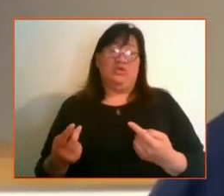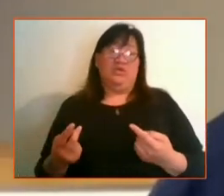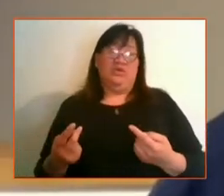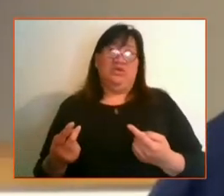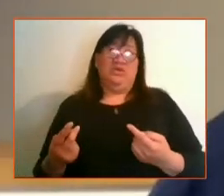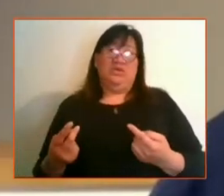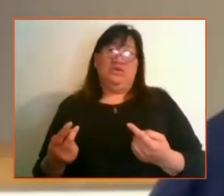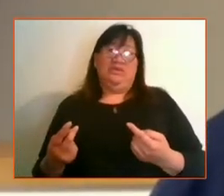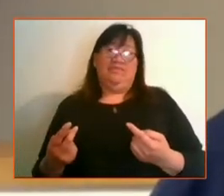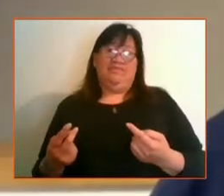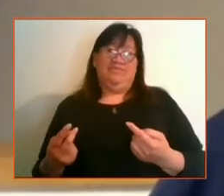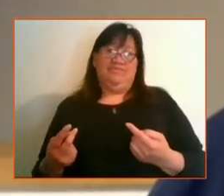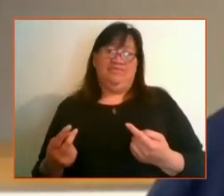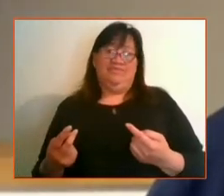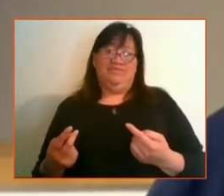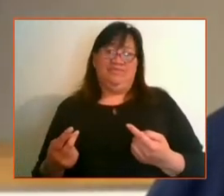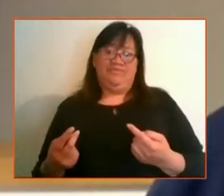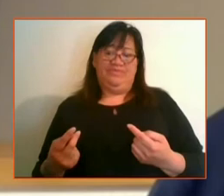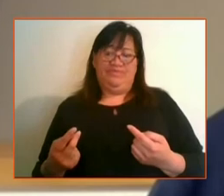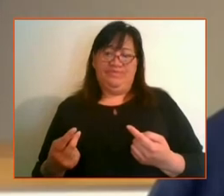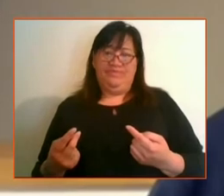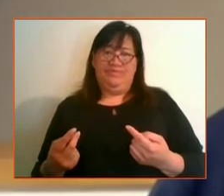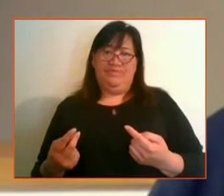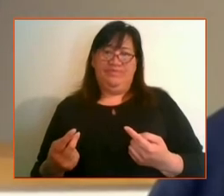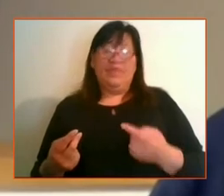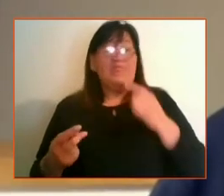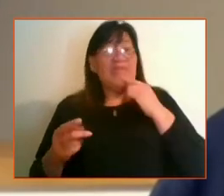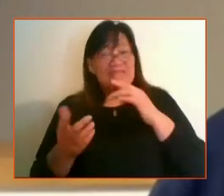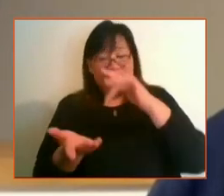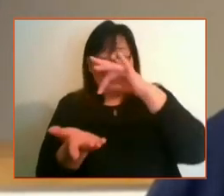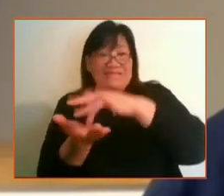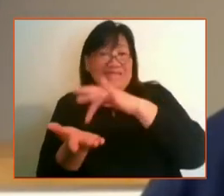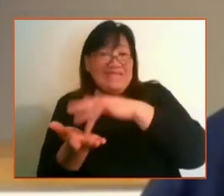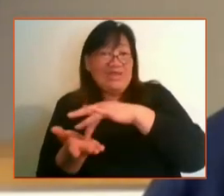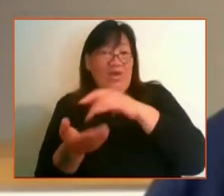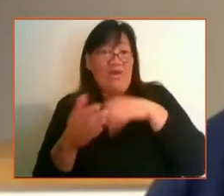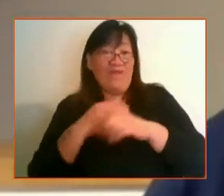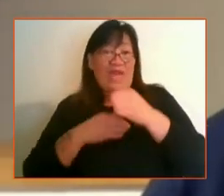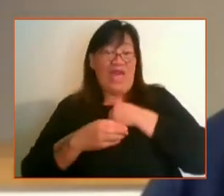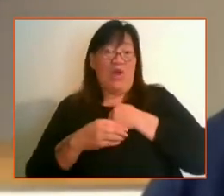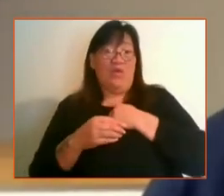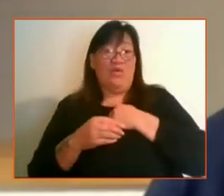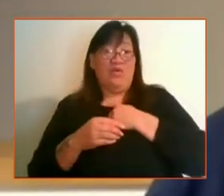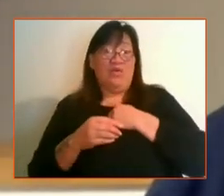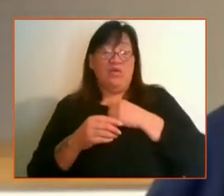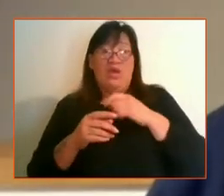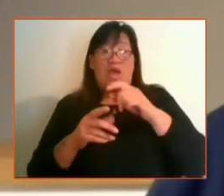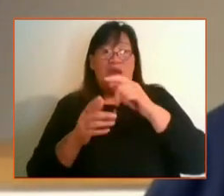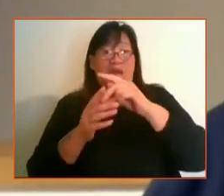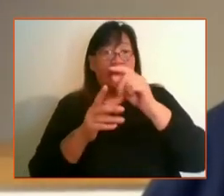as very much centre of our arts, culture and heritage policy.